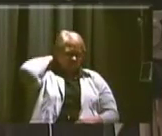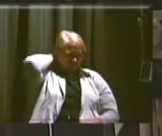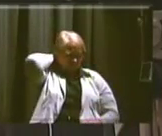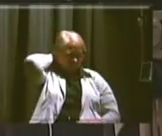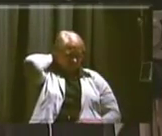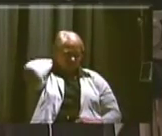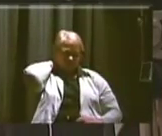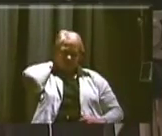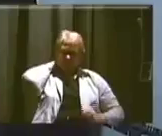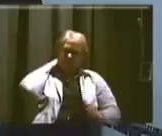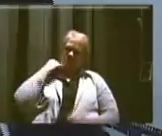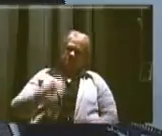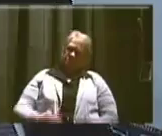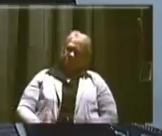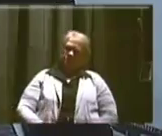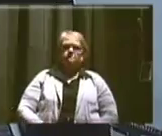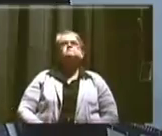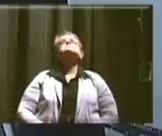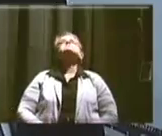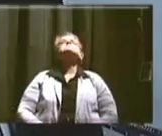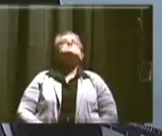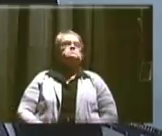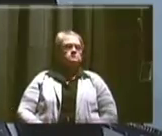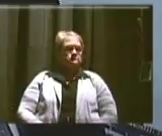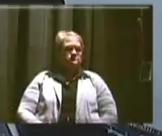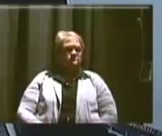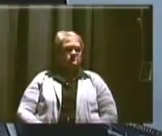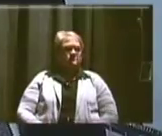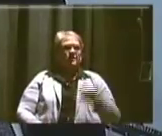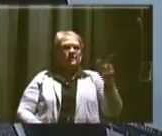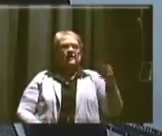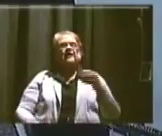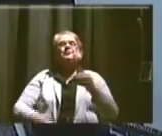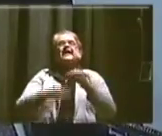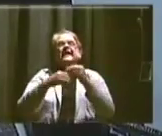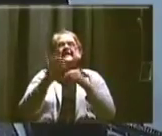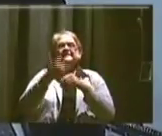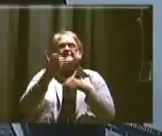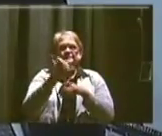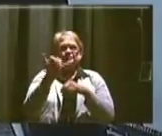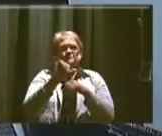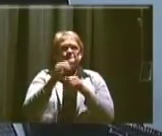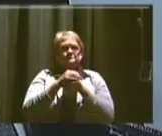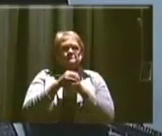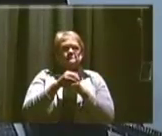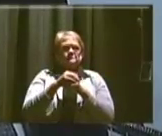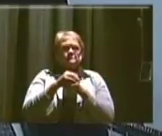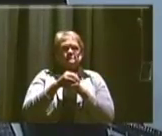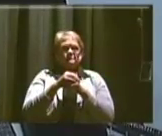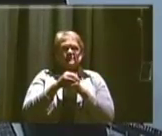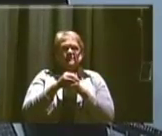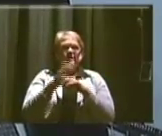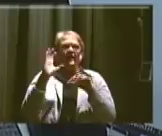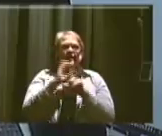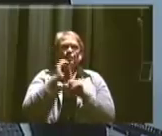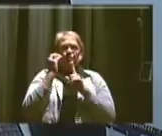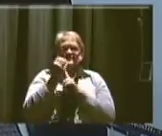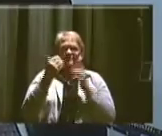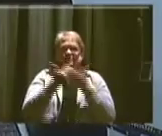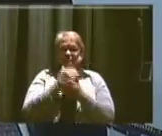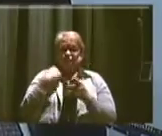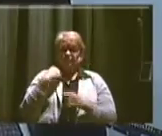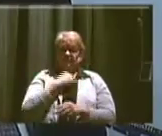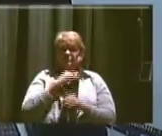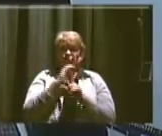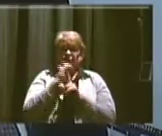I will follow up on that, Mrs. Duncan. Yeah, I want to pile on. That question came up in our orientation, new member